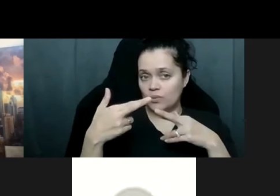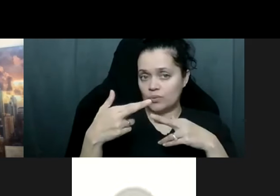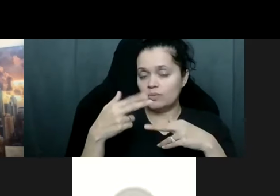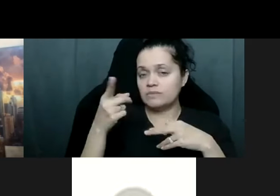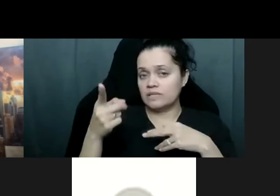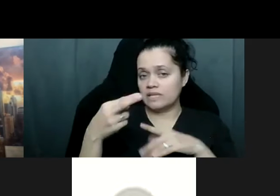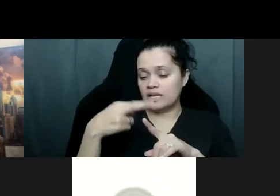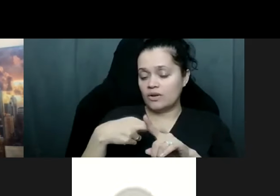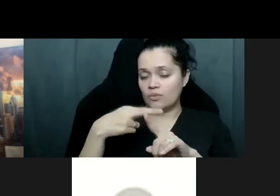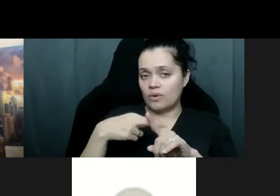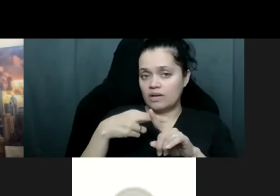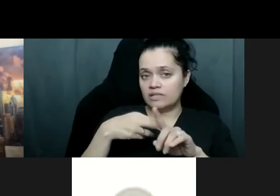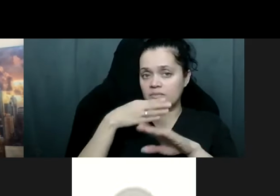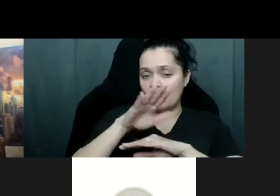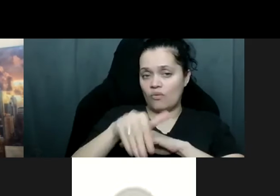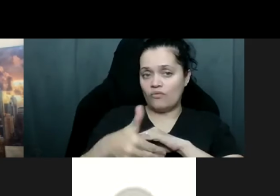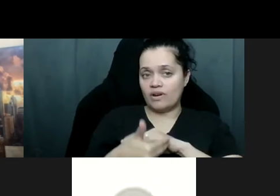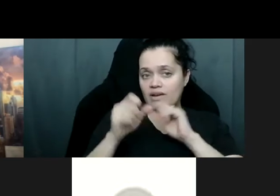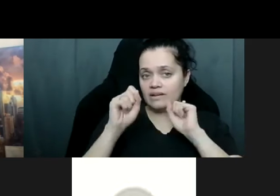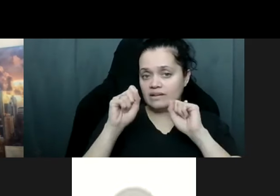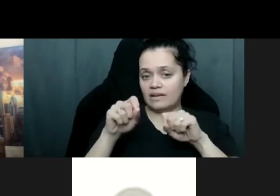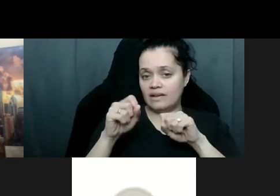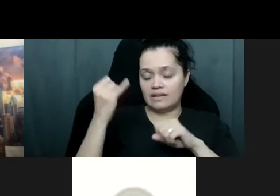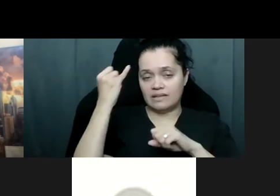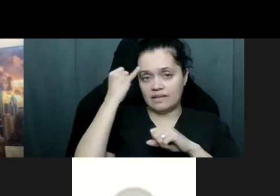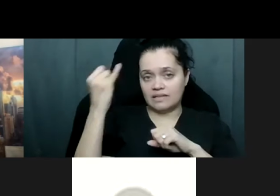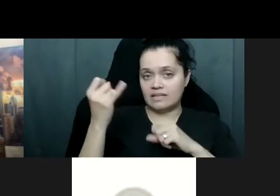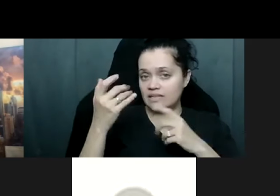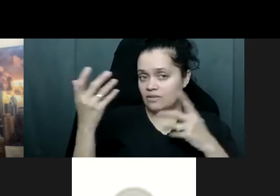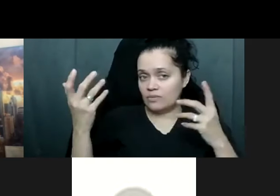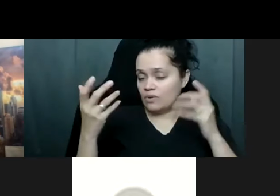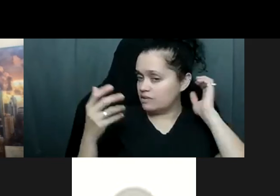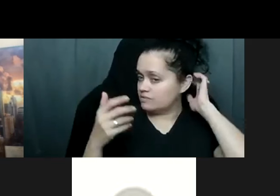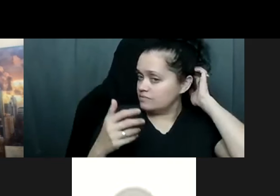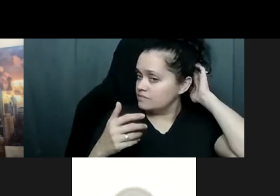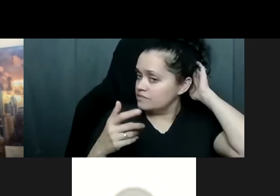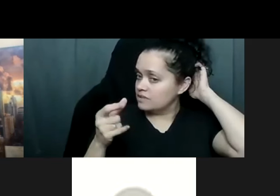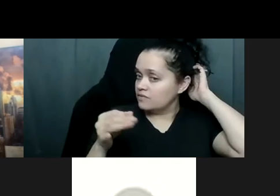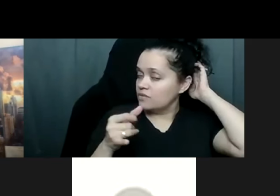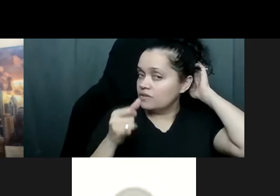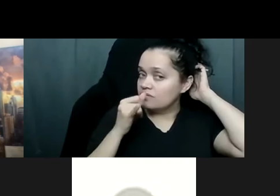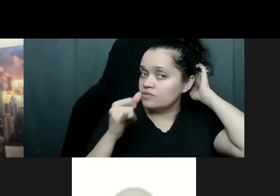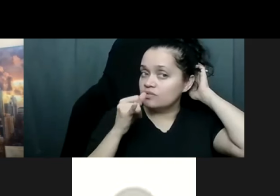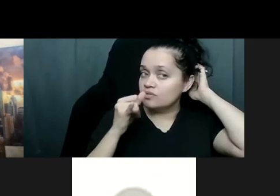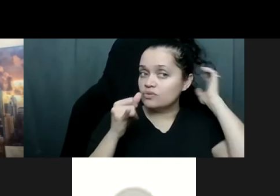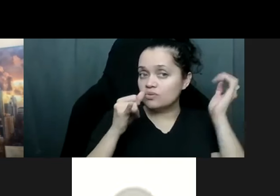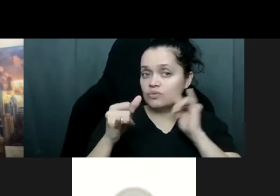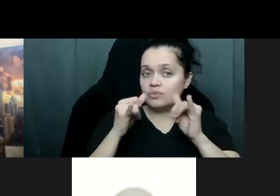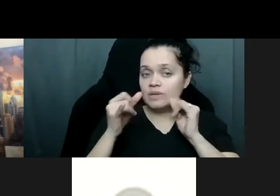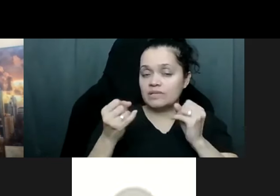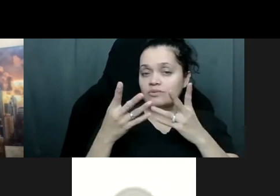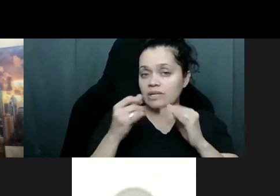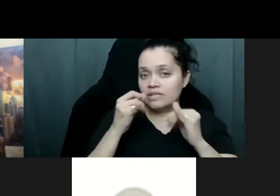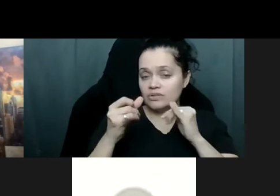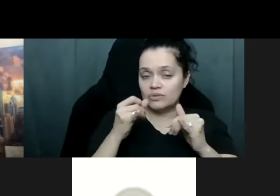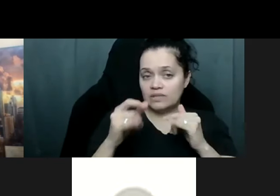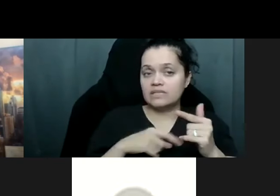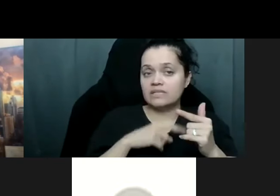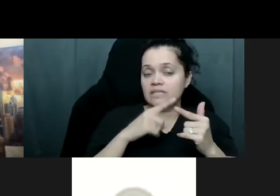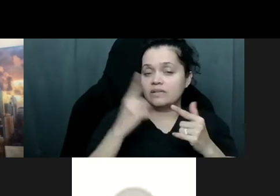be rented overnight. The idea being, well, if you had a few too many the